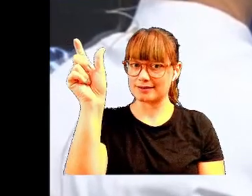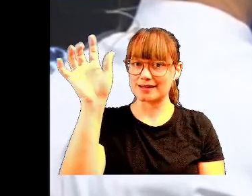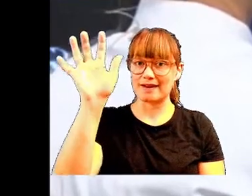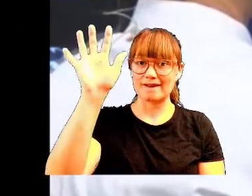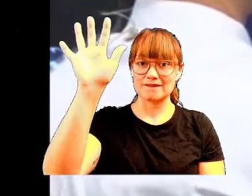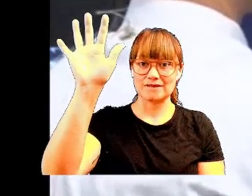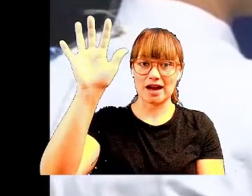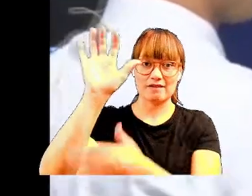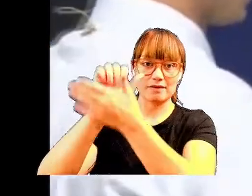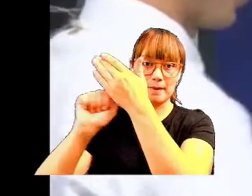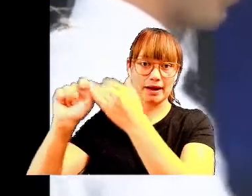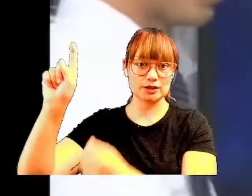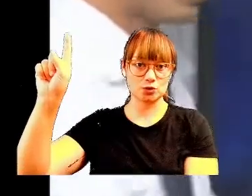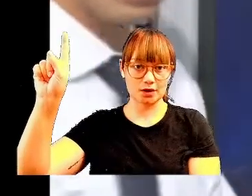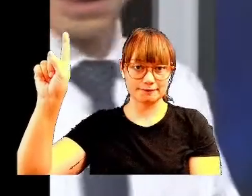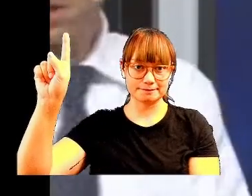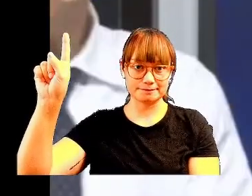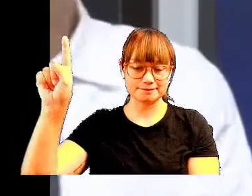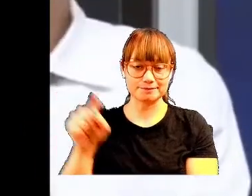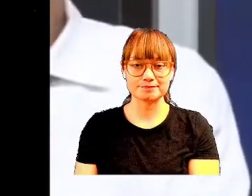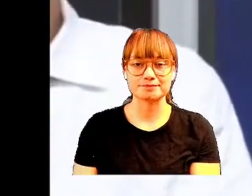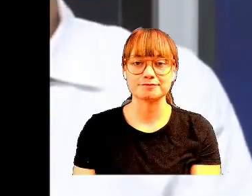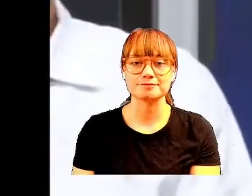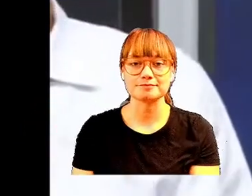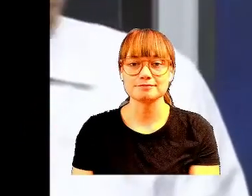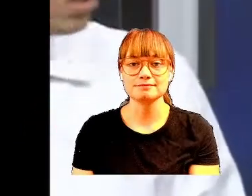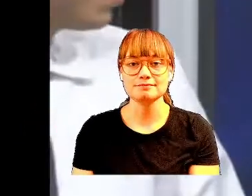then subtract 1 from that exponent.